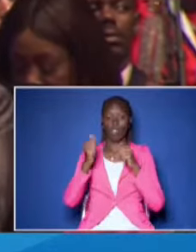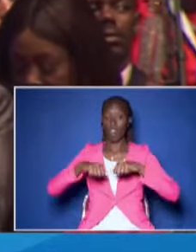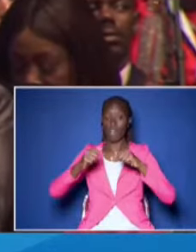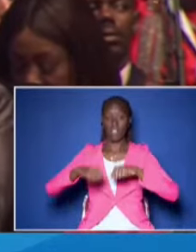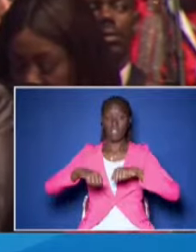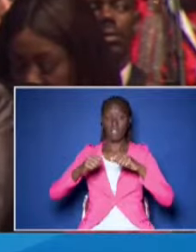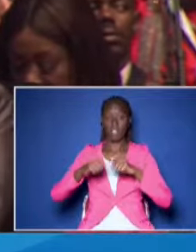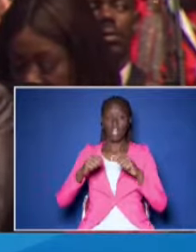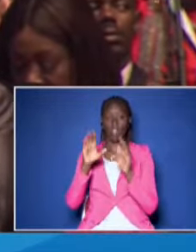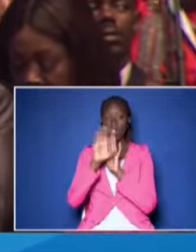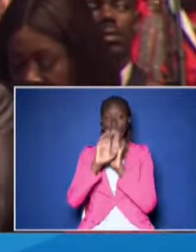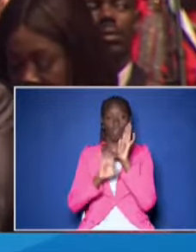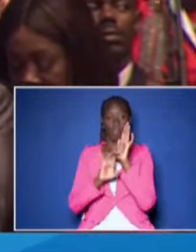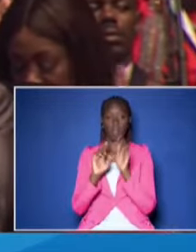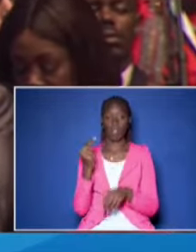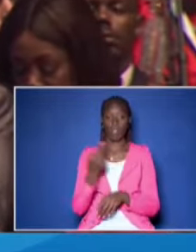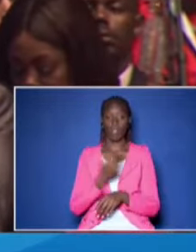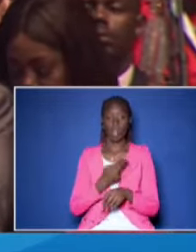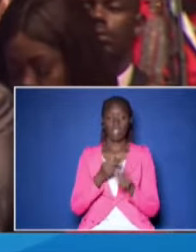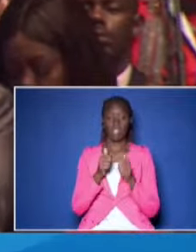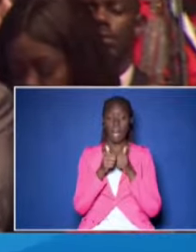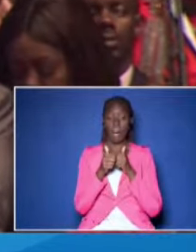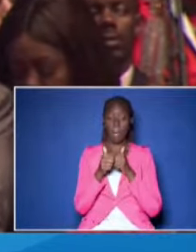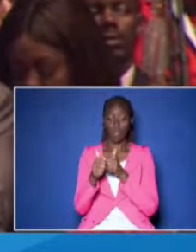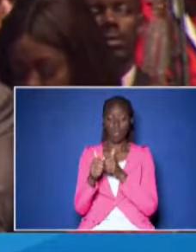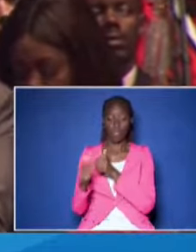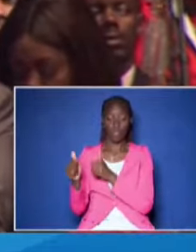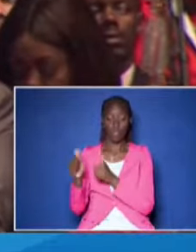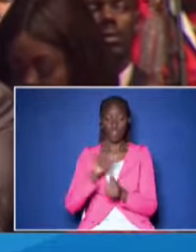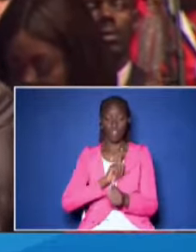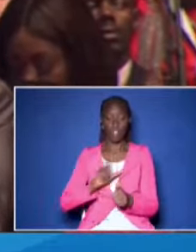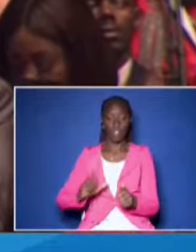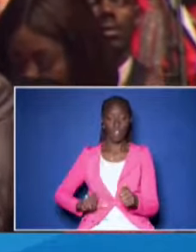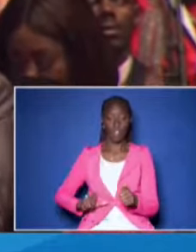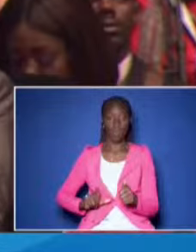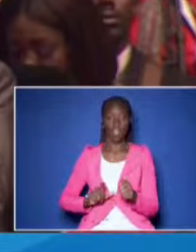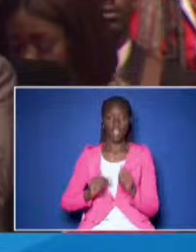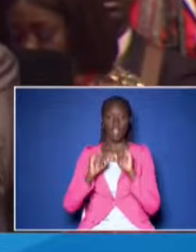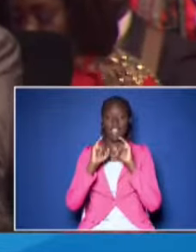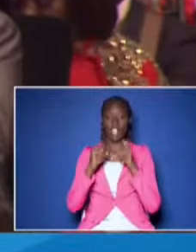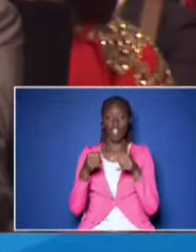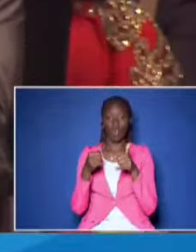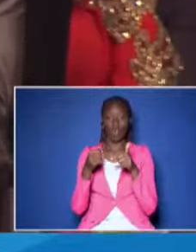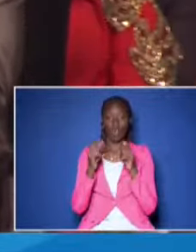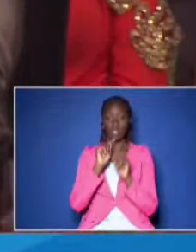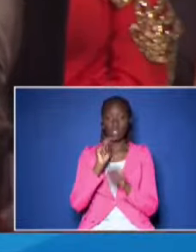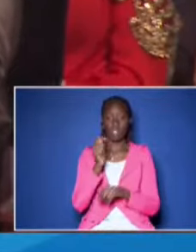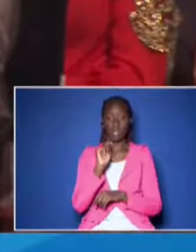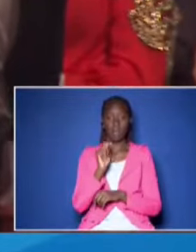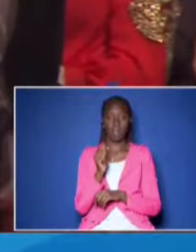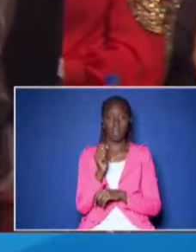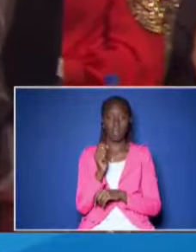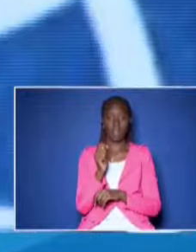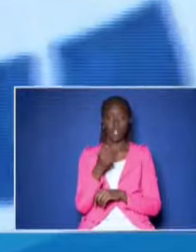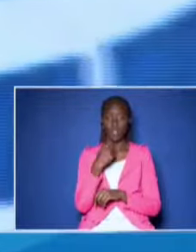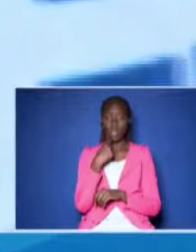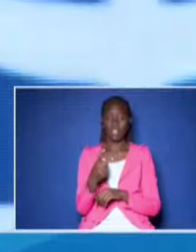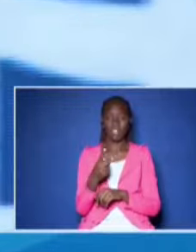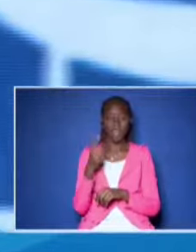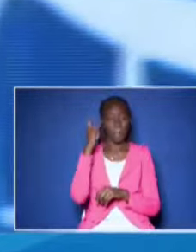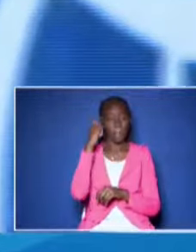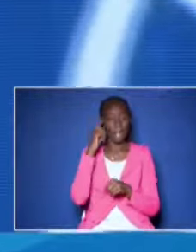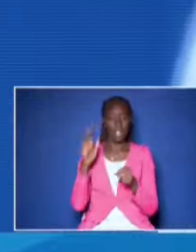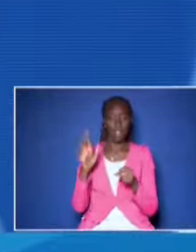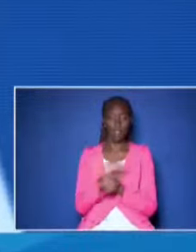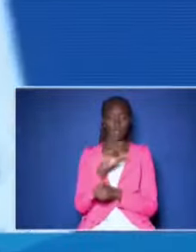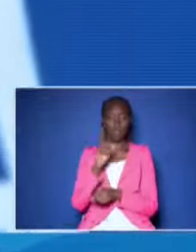of us the Apostles of the Lord and Savior the New Testament he said be